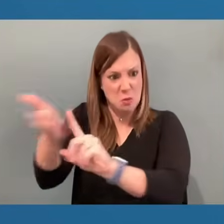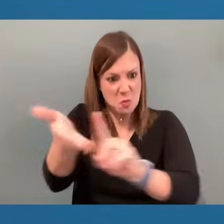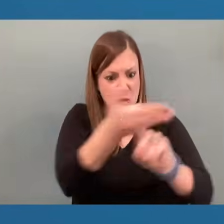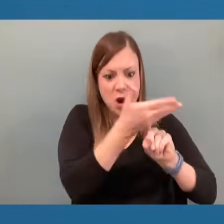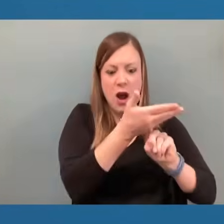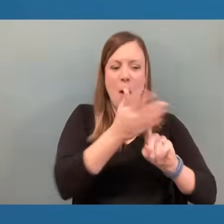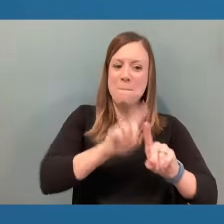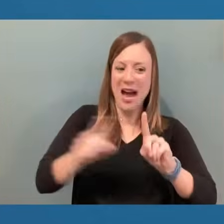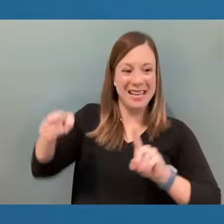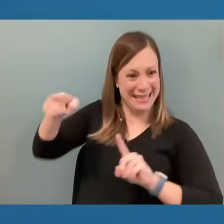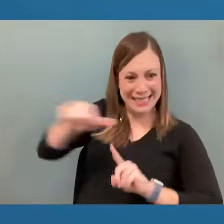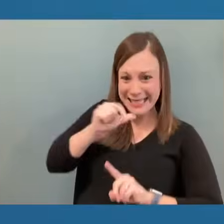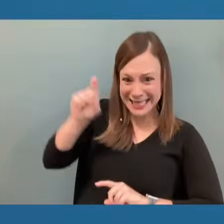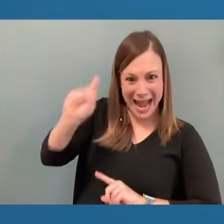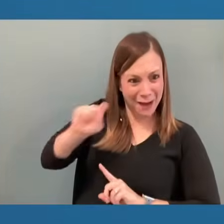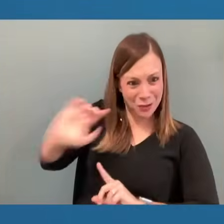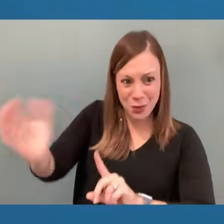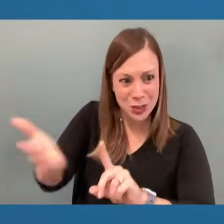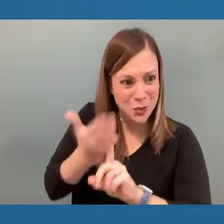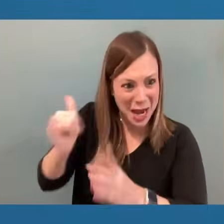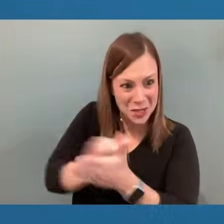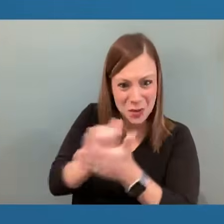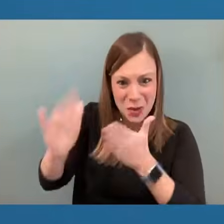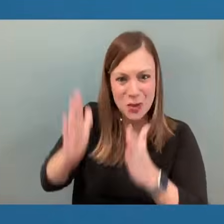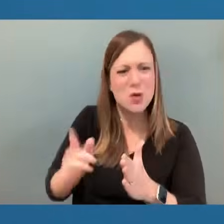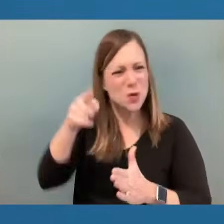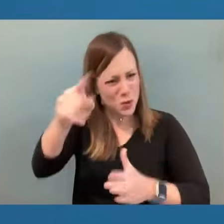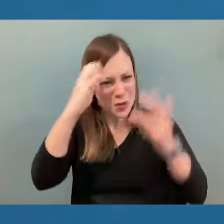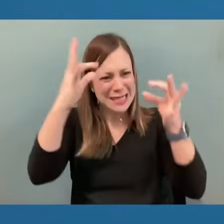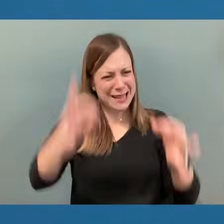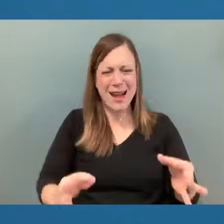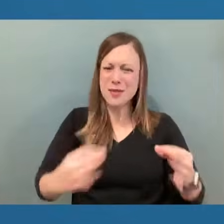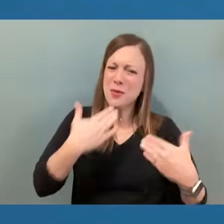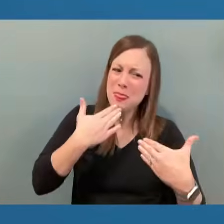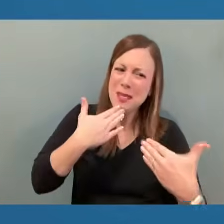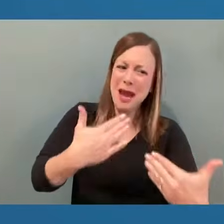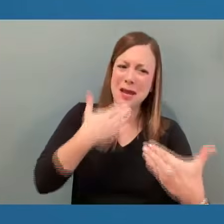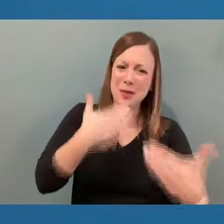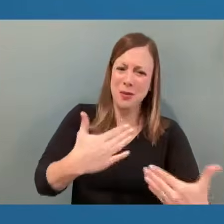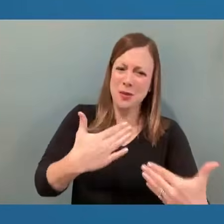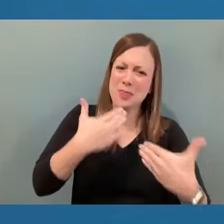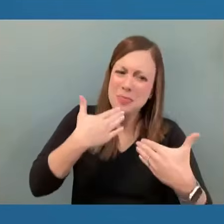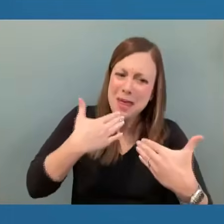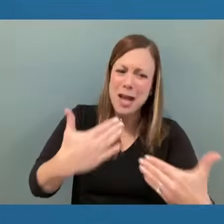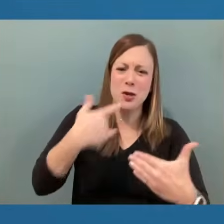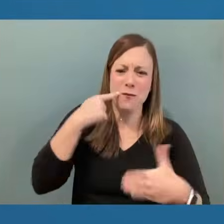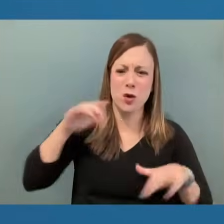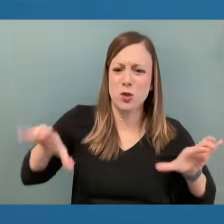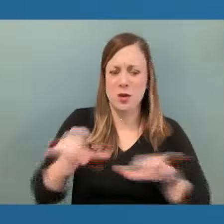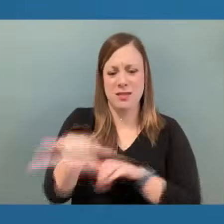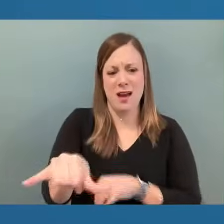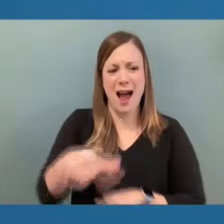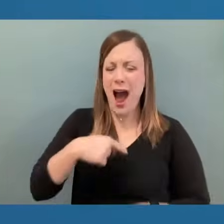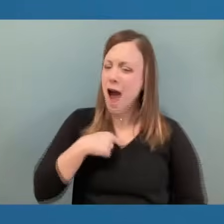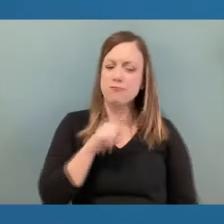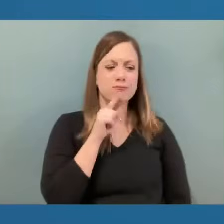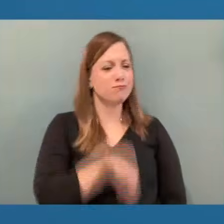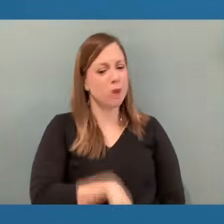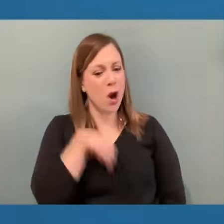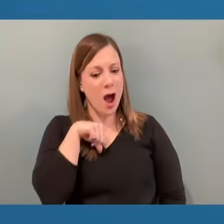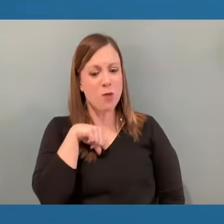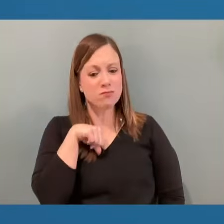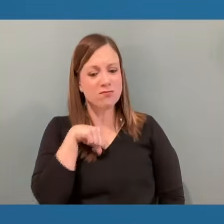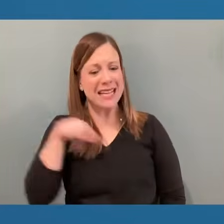for you. It was a long journey. Yes, thank you so much. We really appreciate it. Yes. Your husband would be proud of you. Yes, I think that he